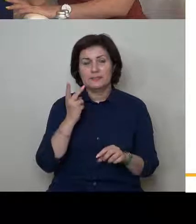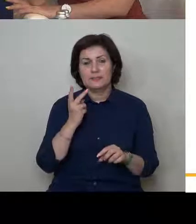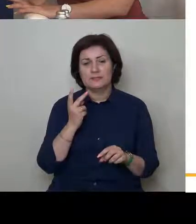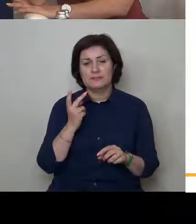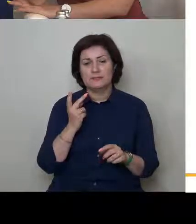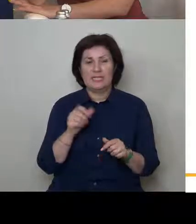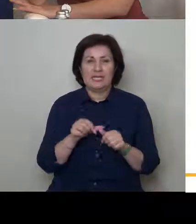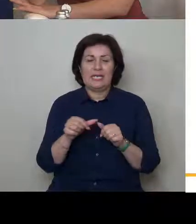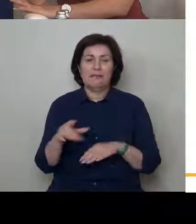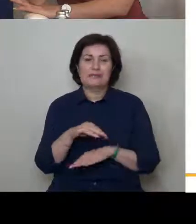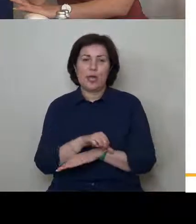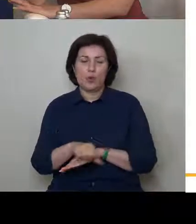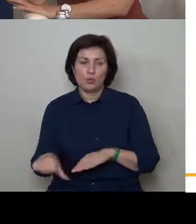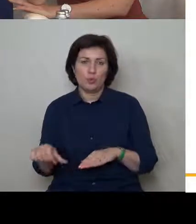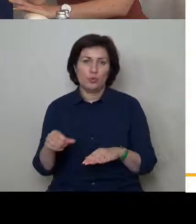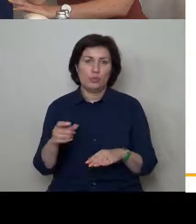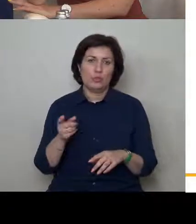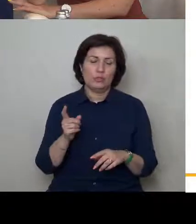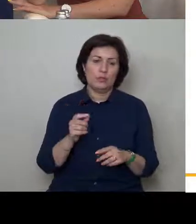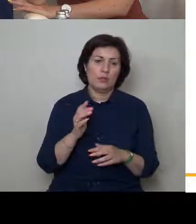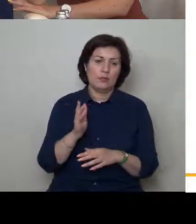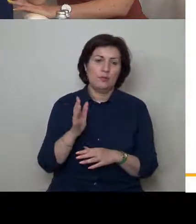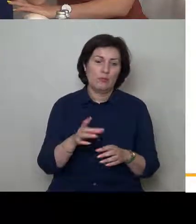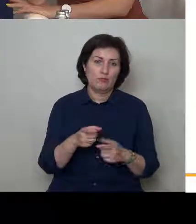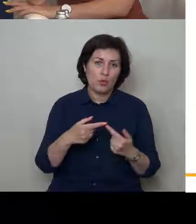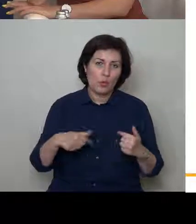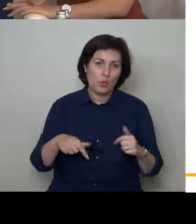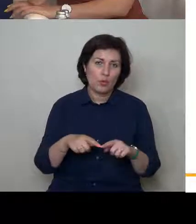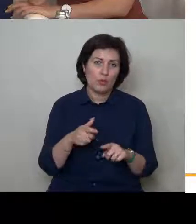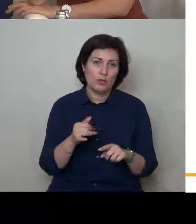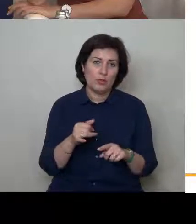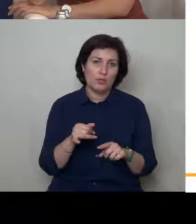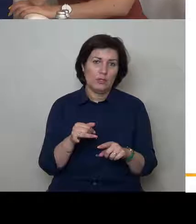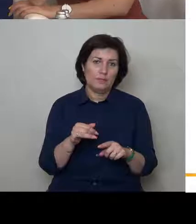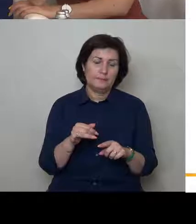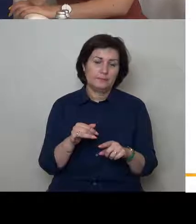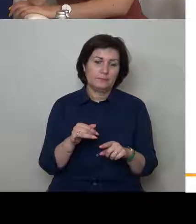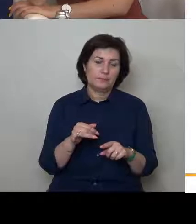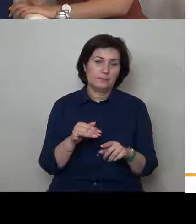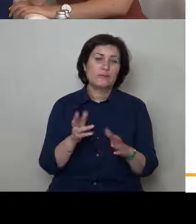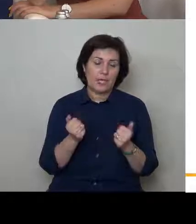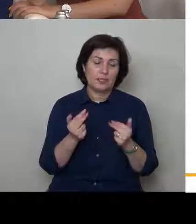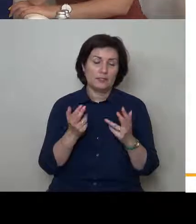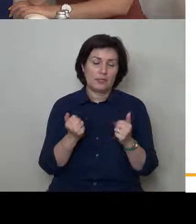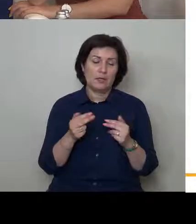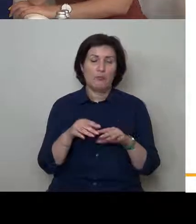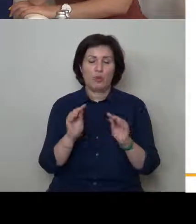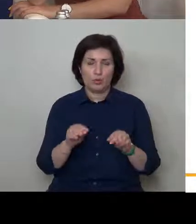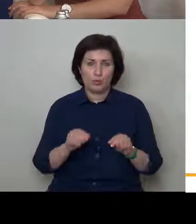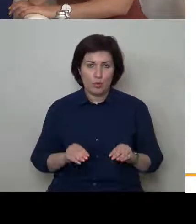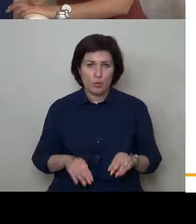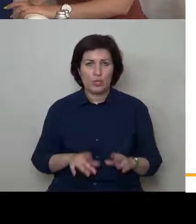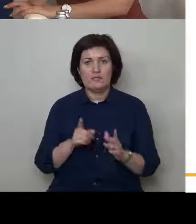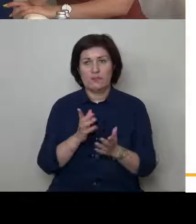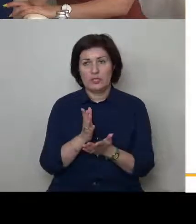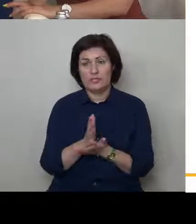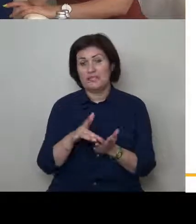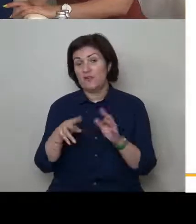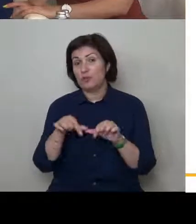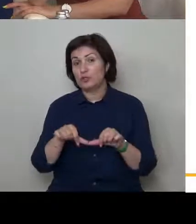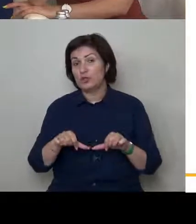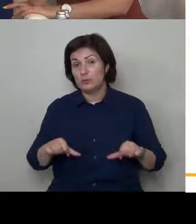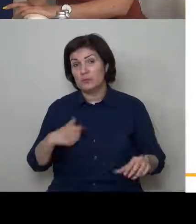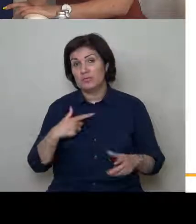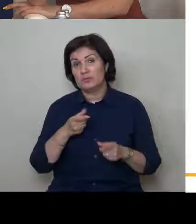Usually at the CECs, Well, yes, they have the protocols coming from